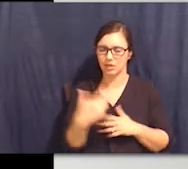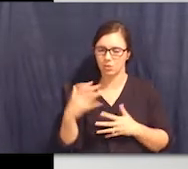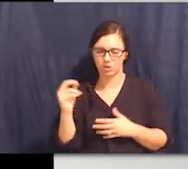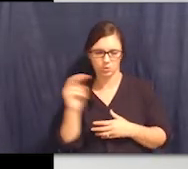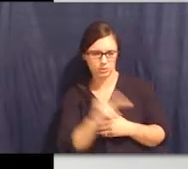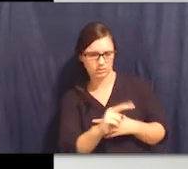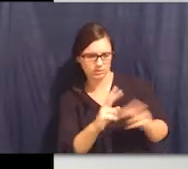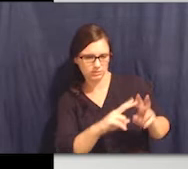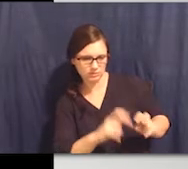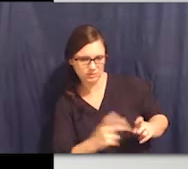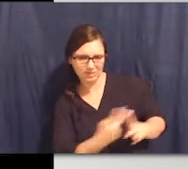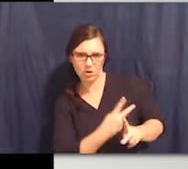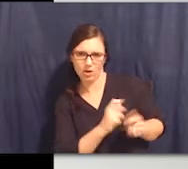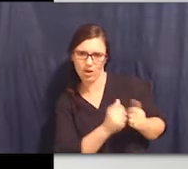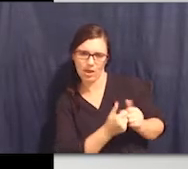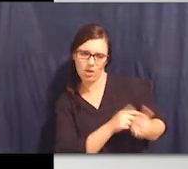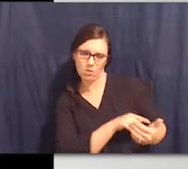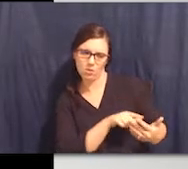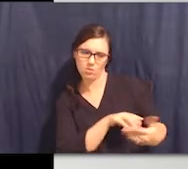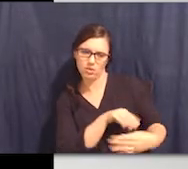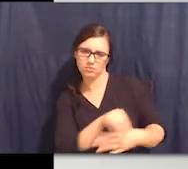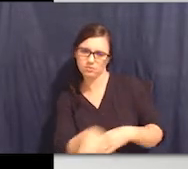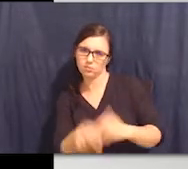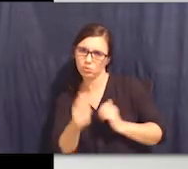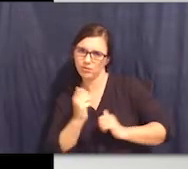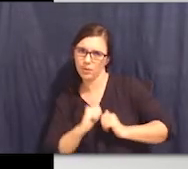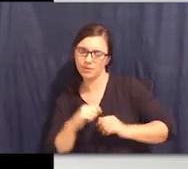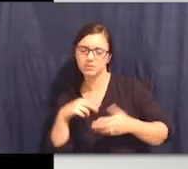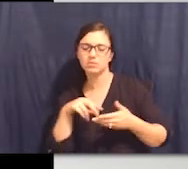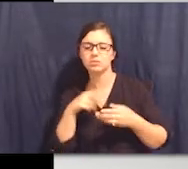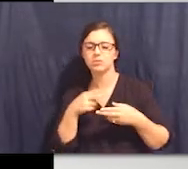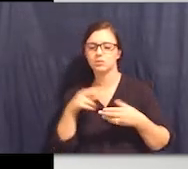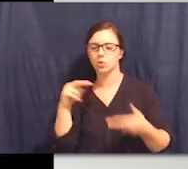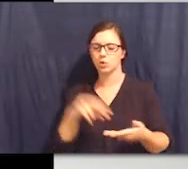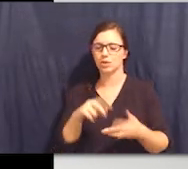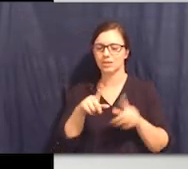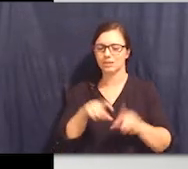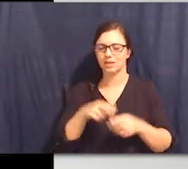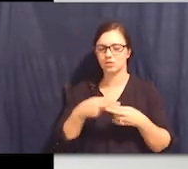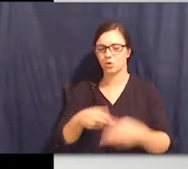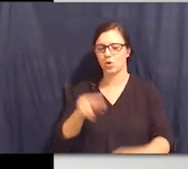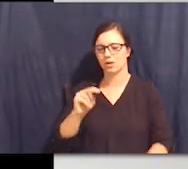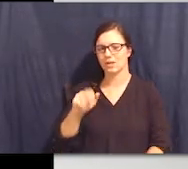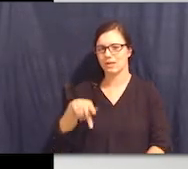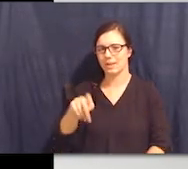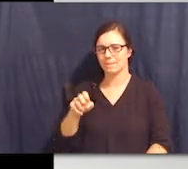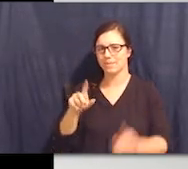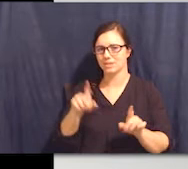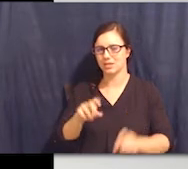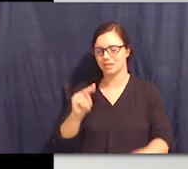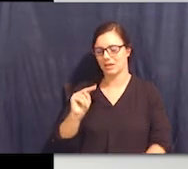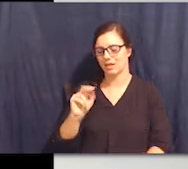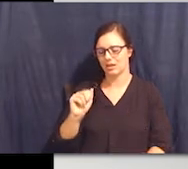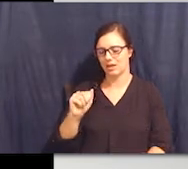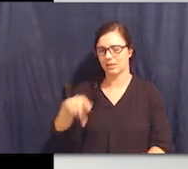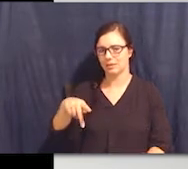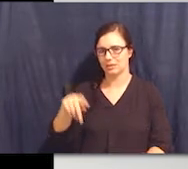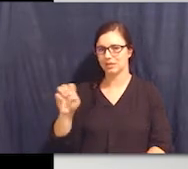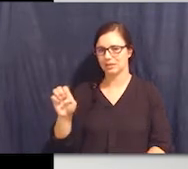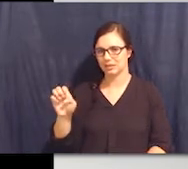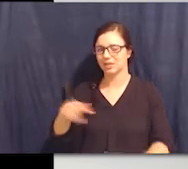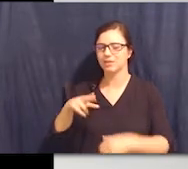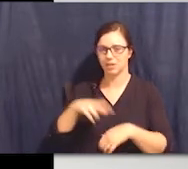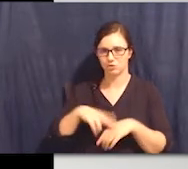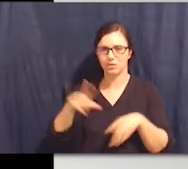how that was reflected in performance. And so they looked at this test called the NAEP test, which is it's a N-A-E-P, it's a